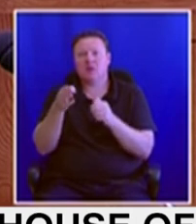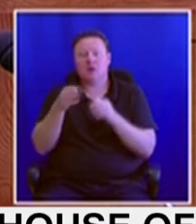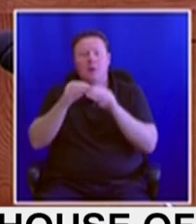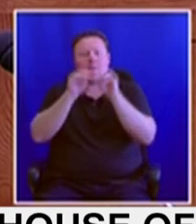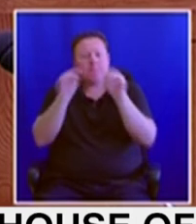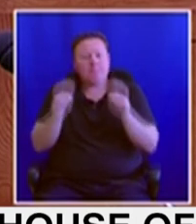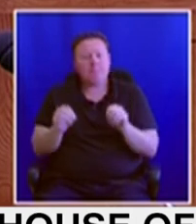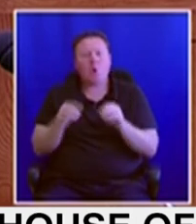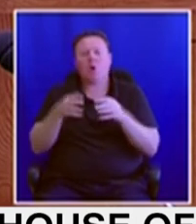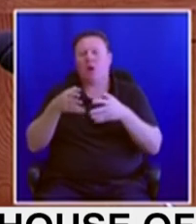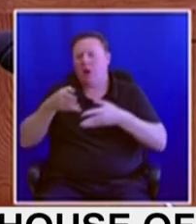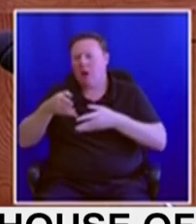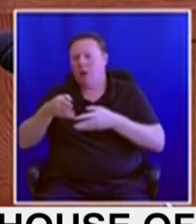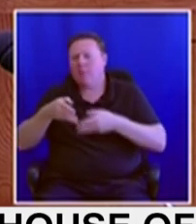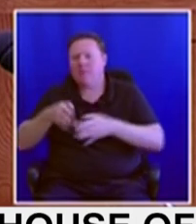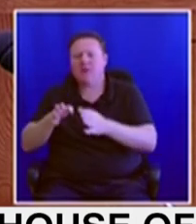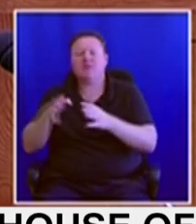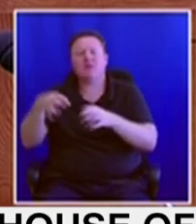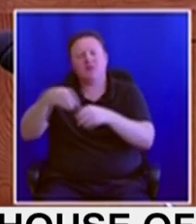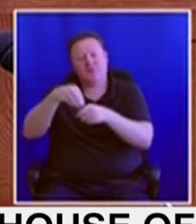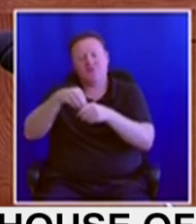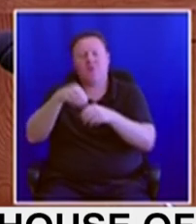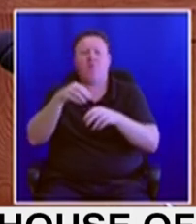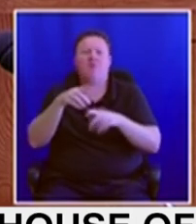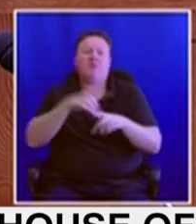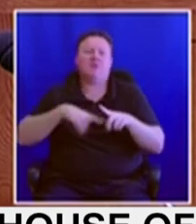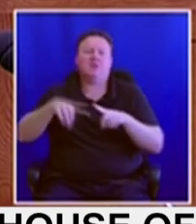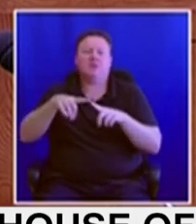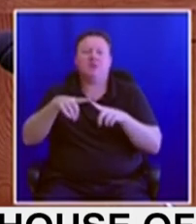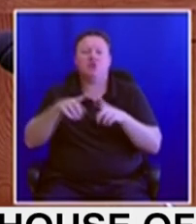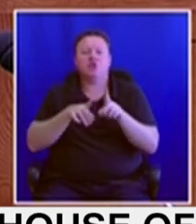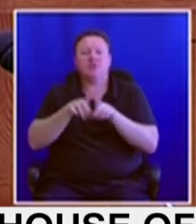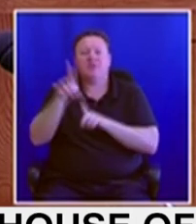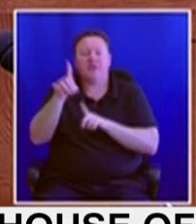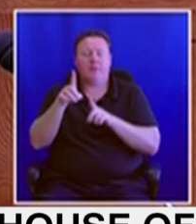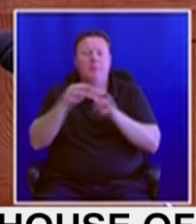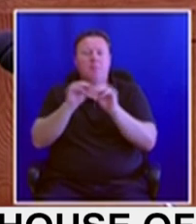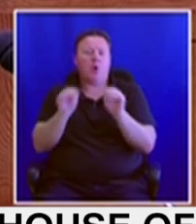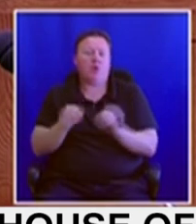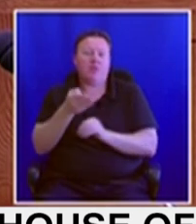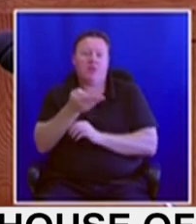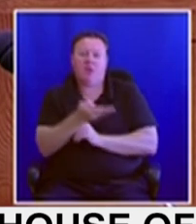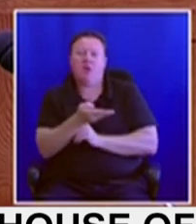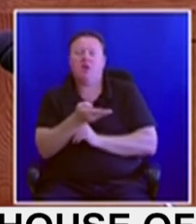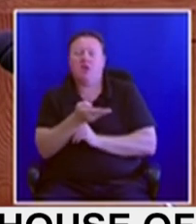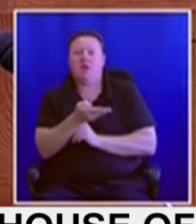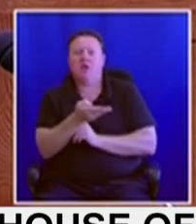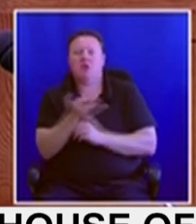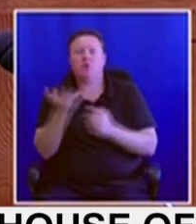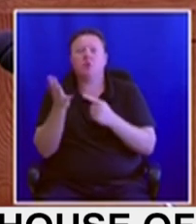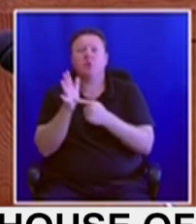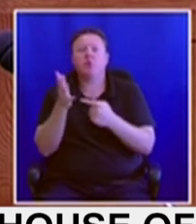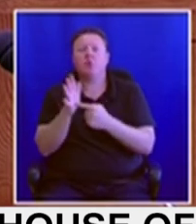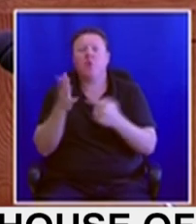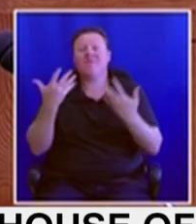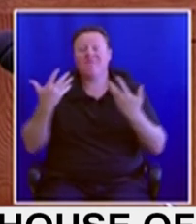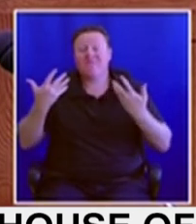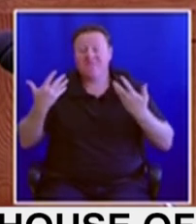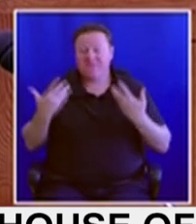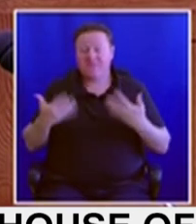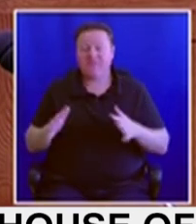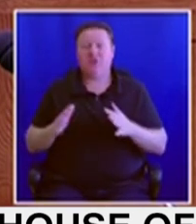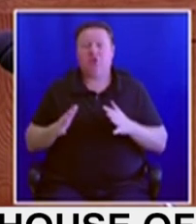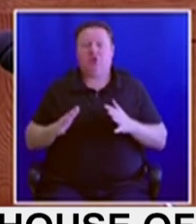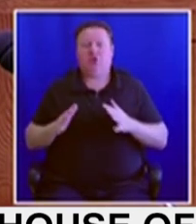method of the district development model, already tells me that this House has